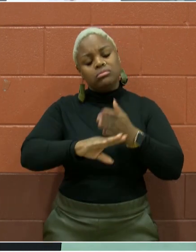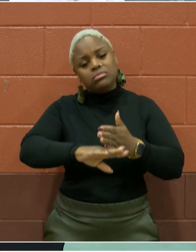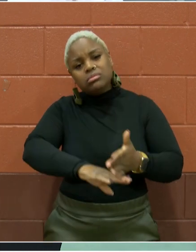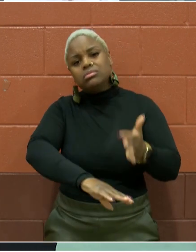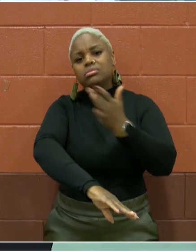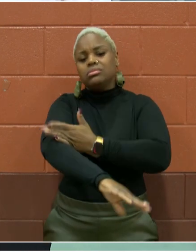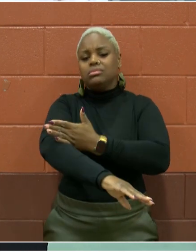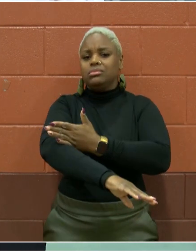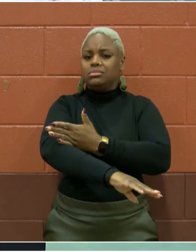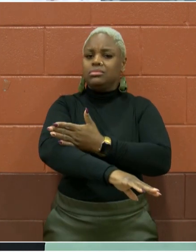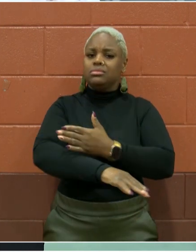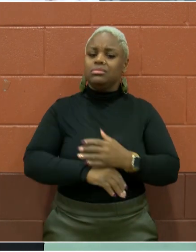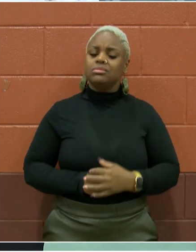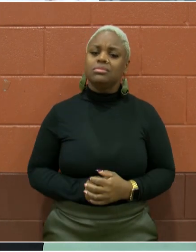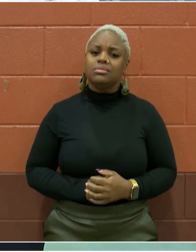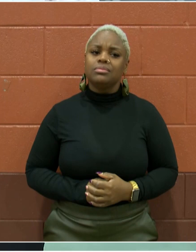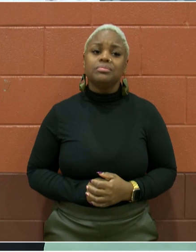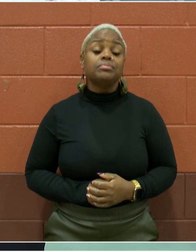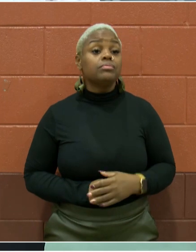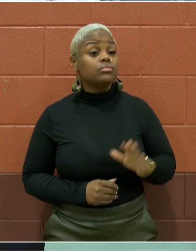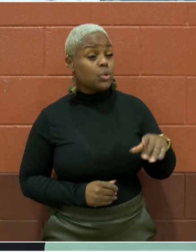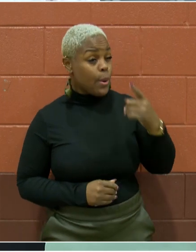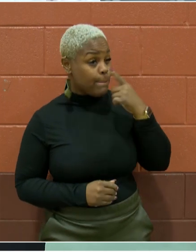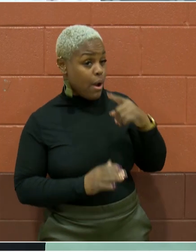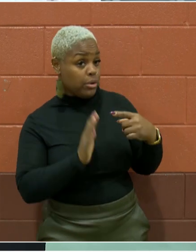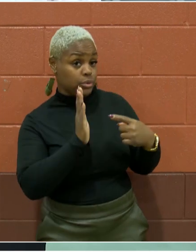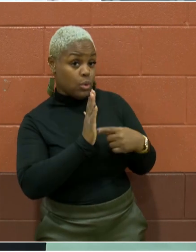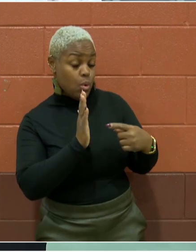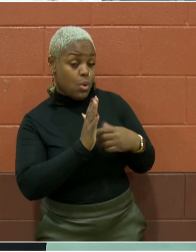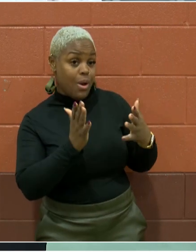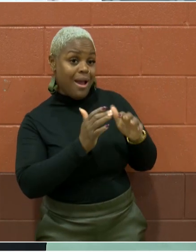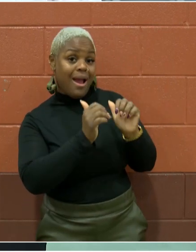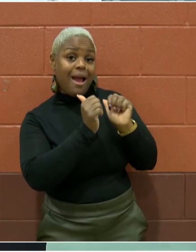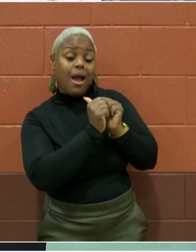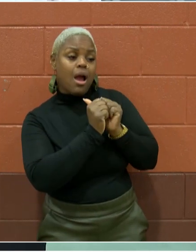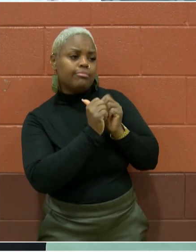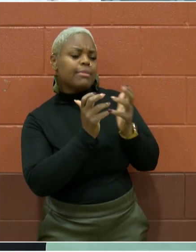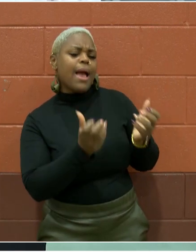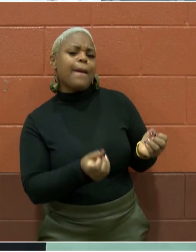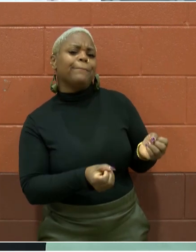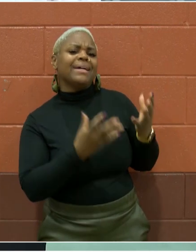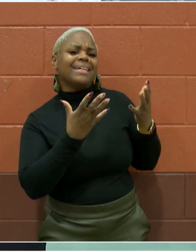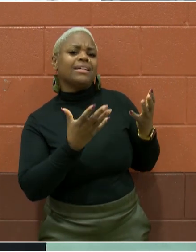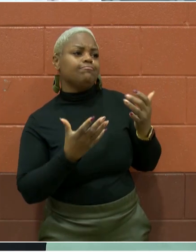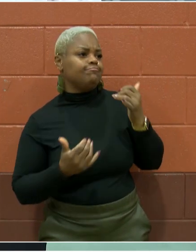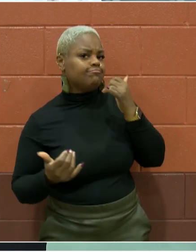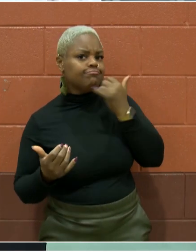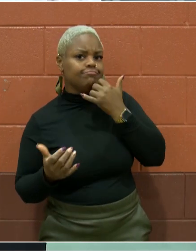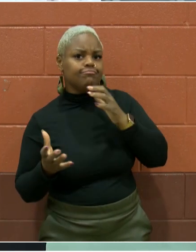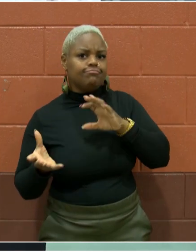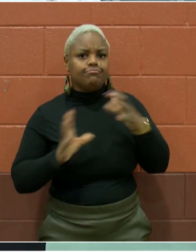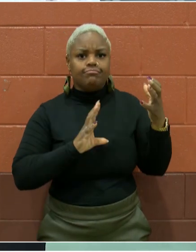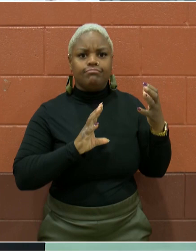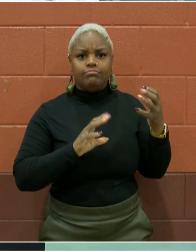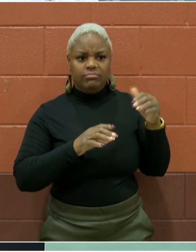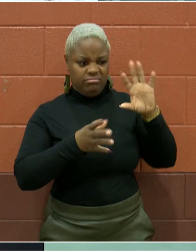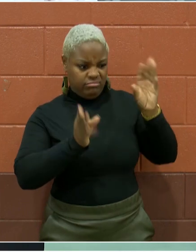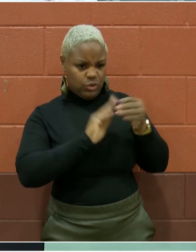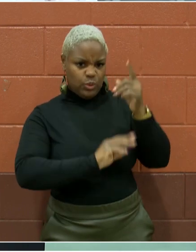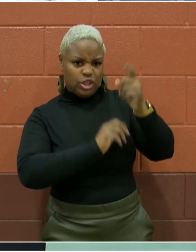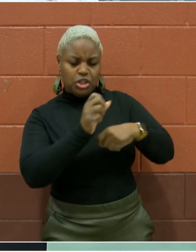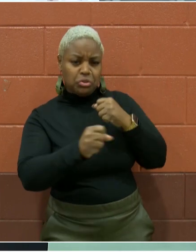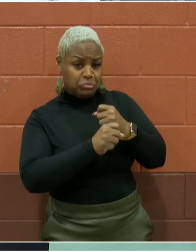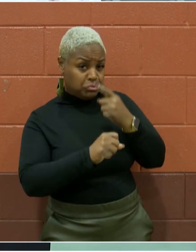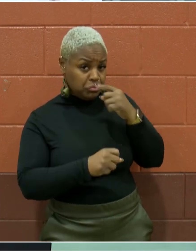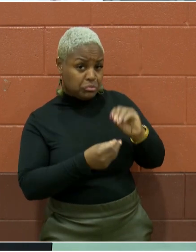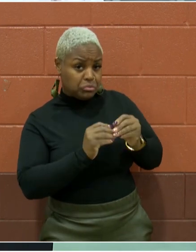impact that this could have? How many incidents like this are police responding to a year or something like that? We should be able to get some stats to you at a